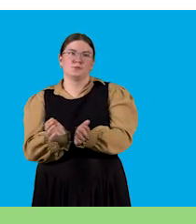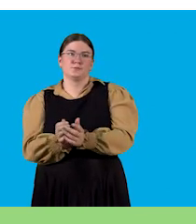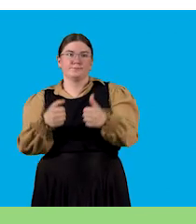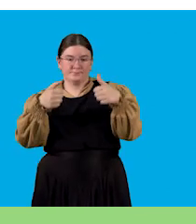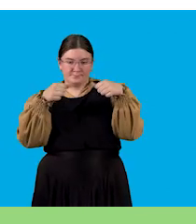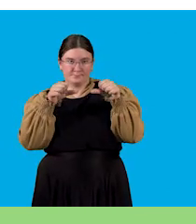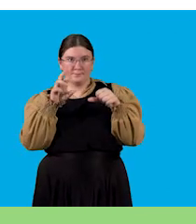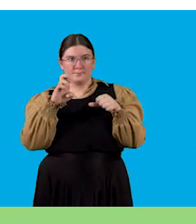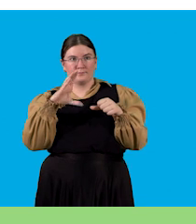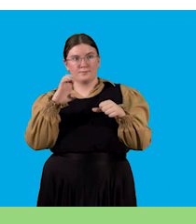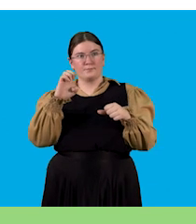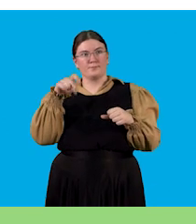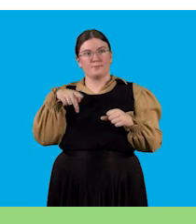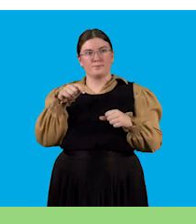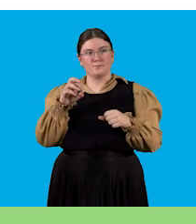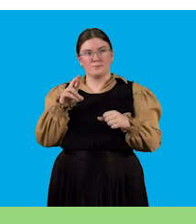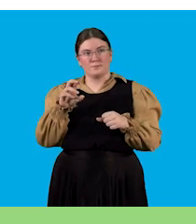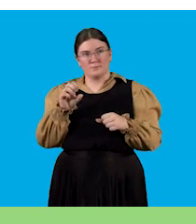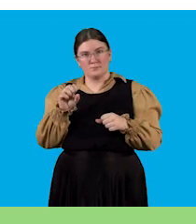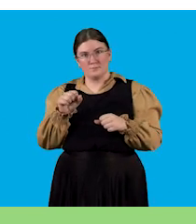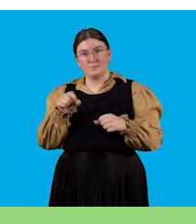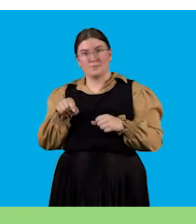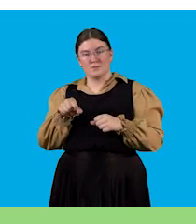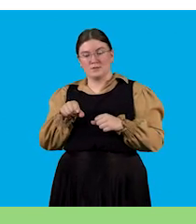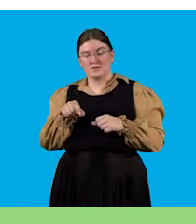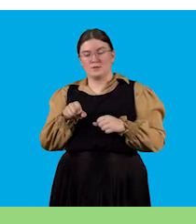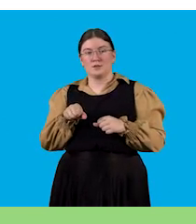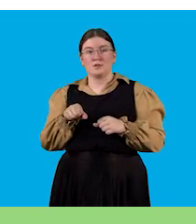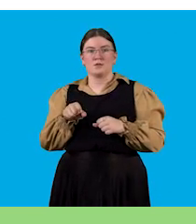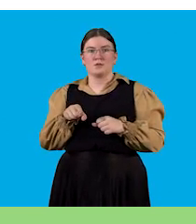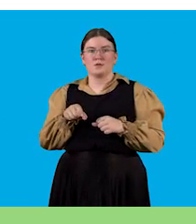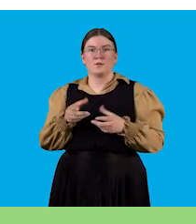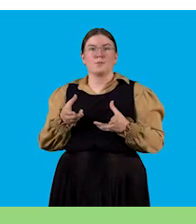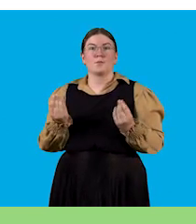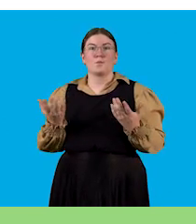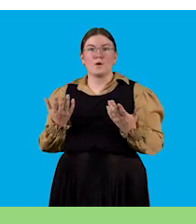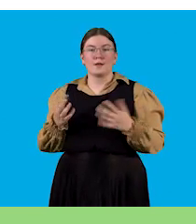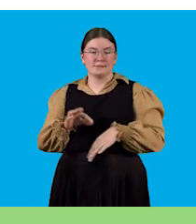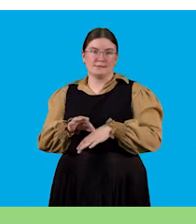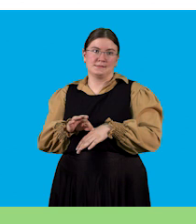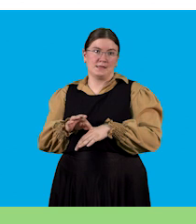at the end of nerve endings, and these receptors in this instance are found